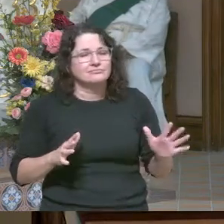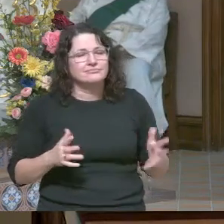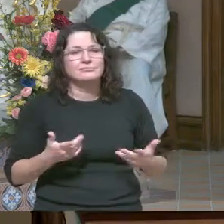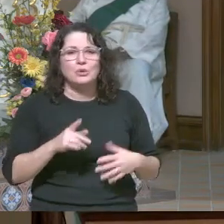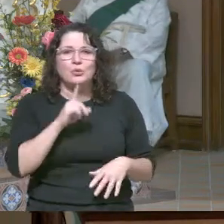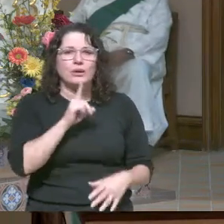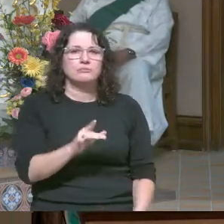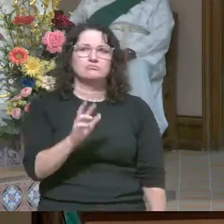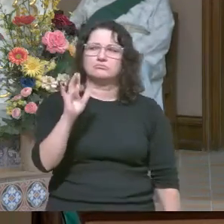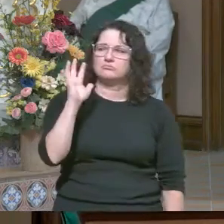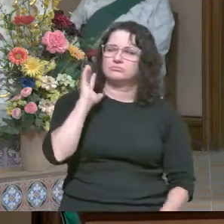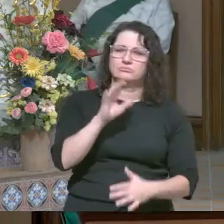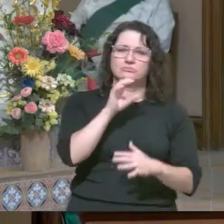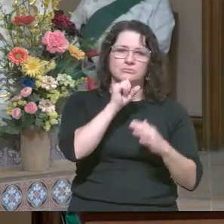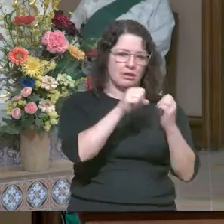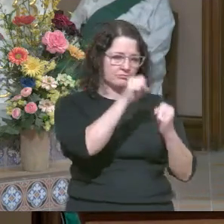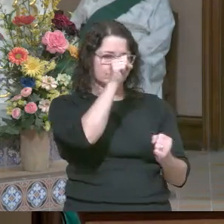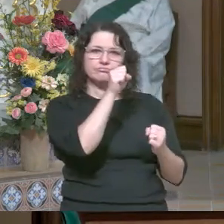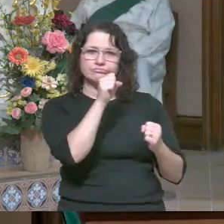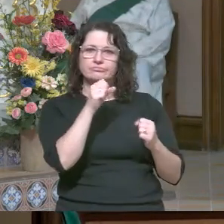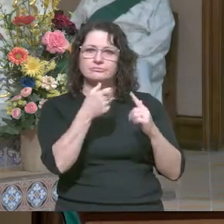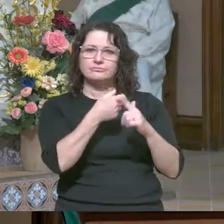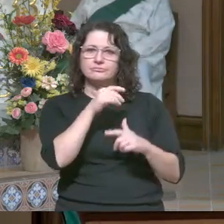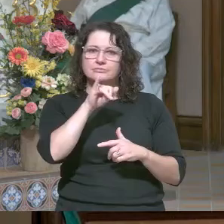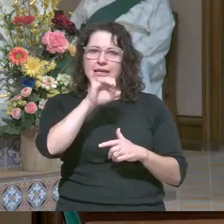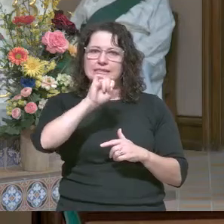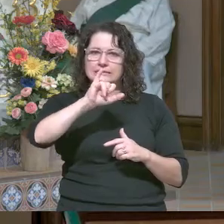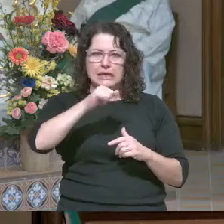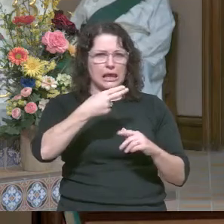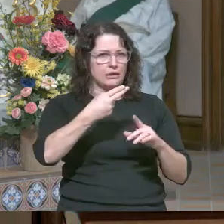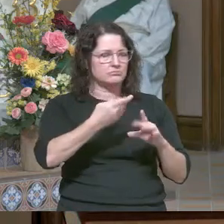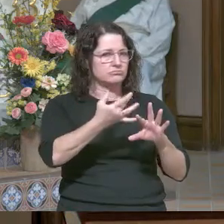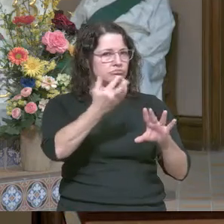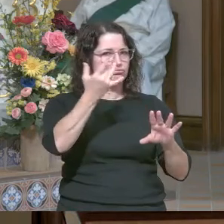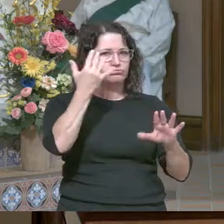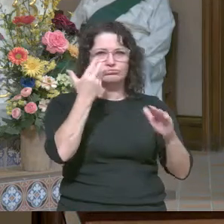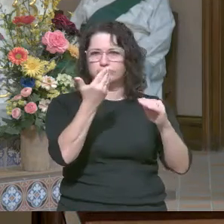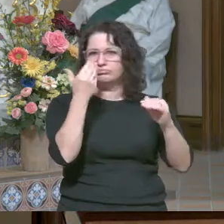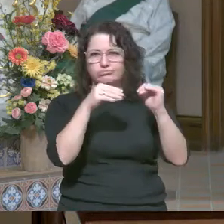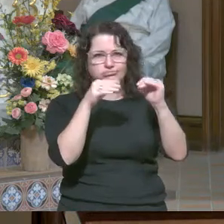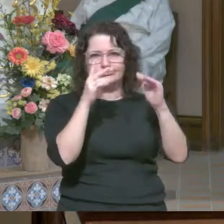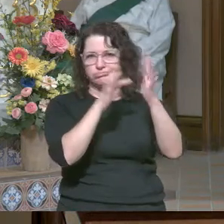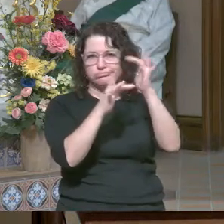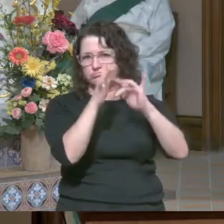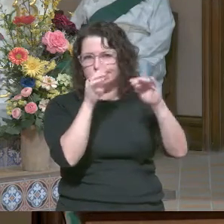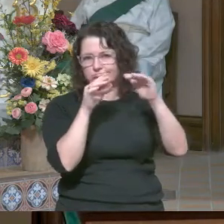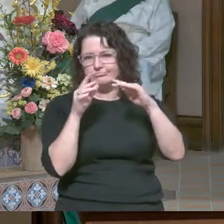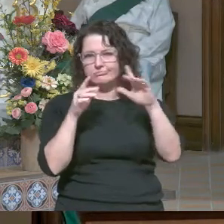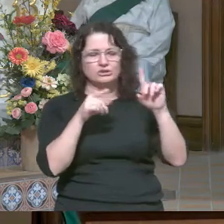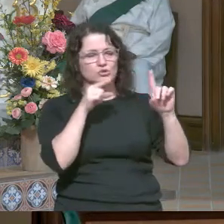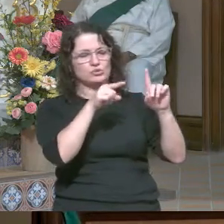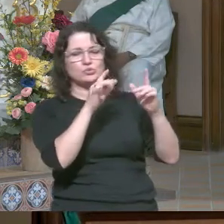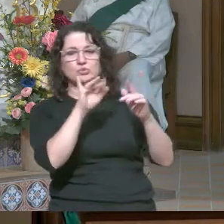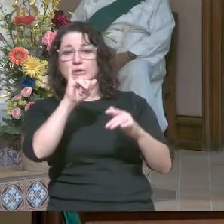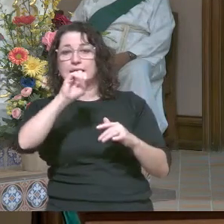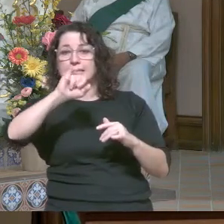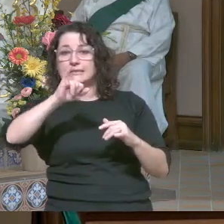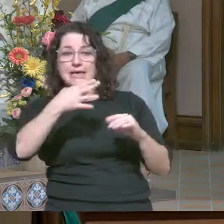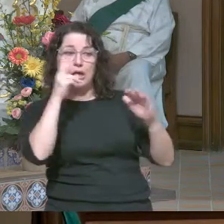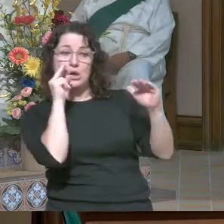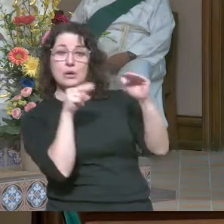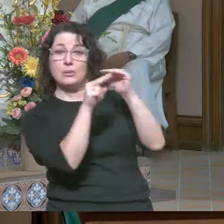hundreds of years before Jesus is born in our first reading today from the prophet Isaiah, and how Jesus would suffer. And this is